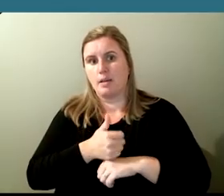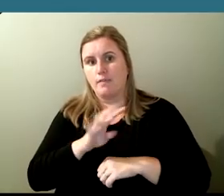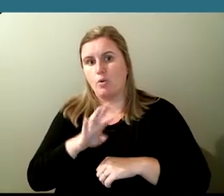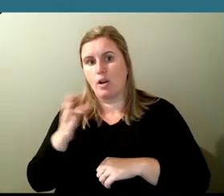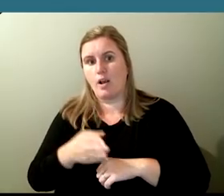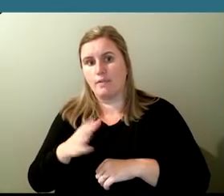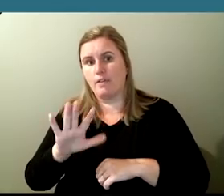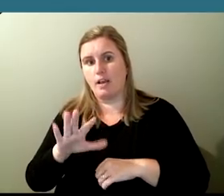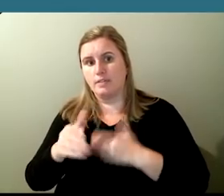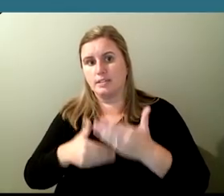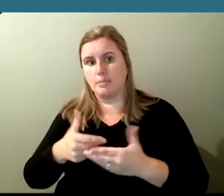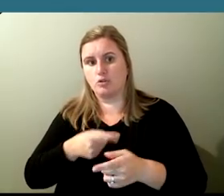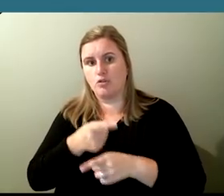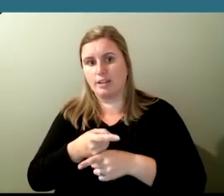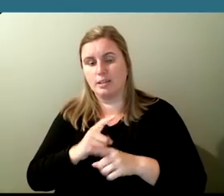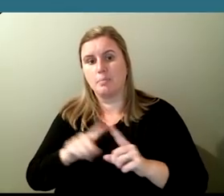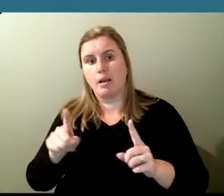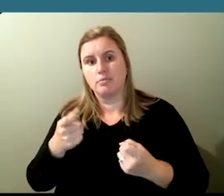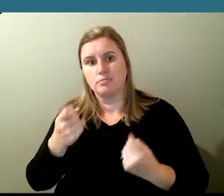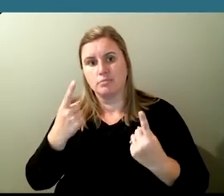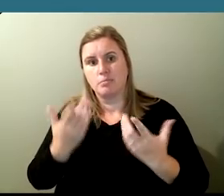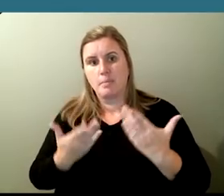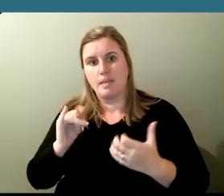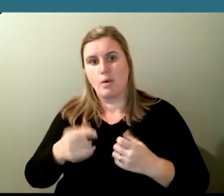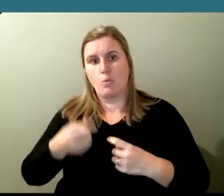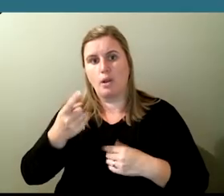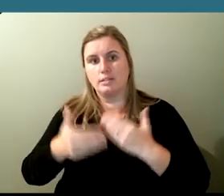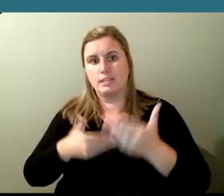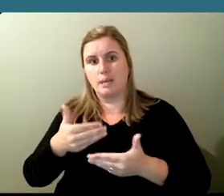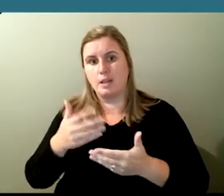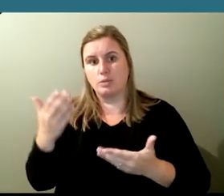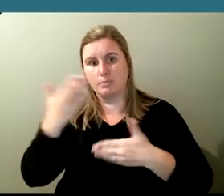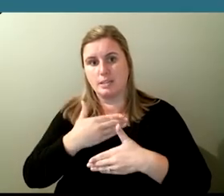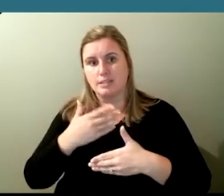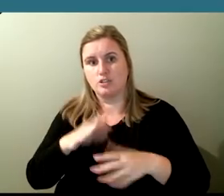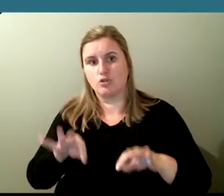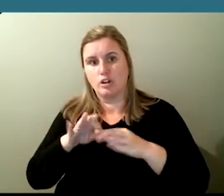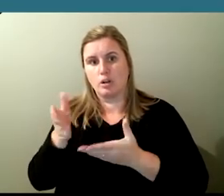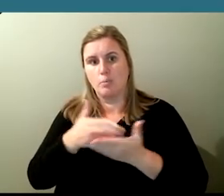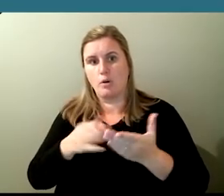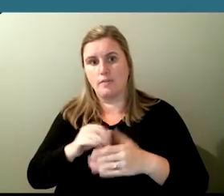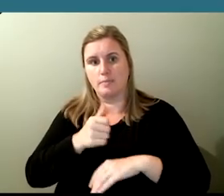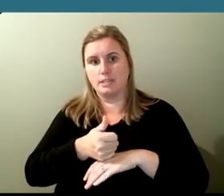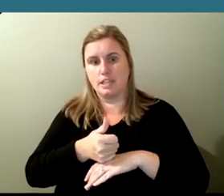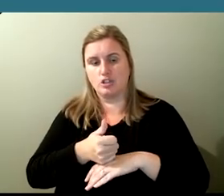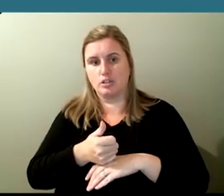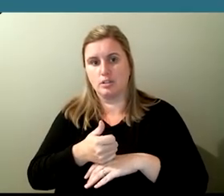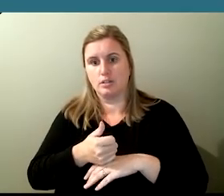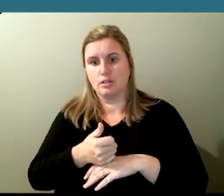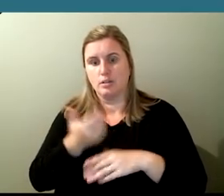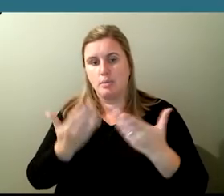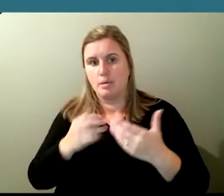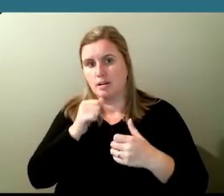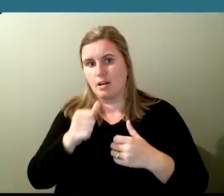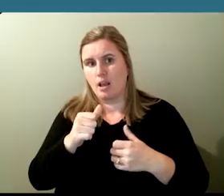5 steps correctly. However, maybe that one step that was missed, it's a critical component of implementation, though not really